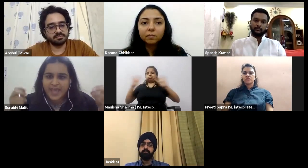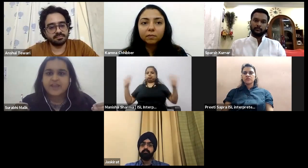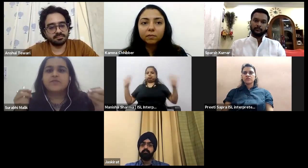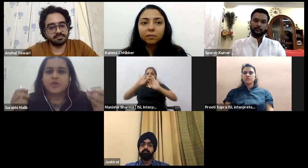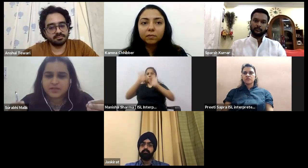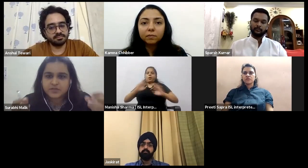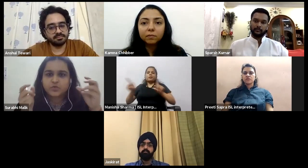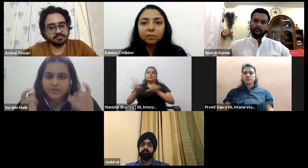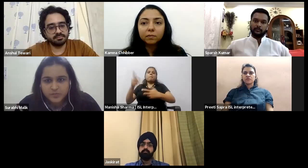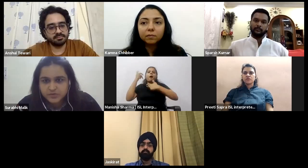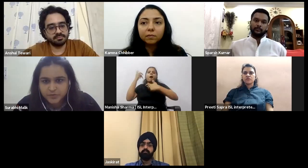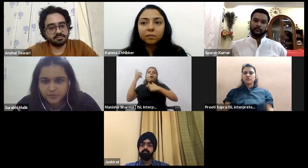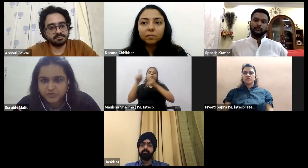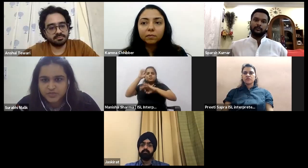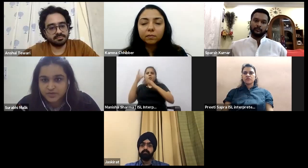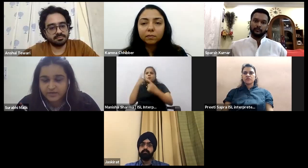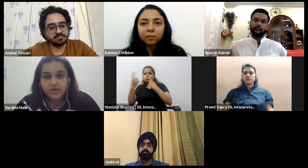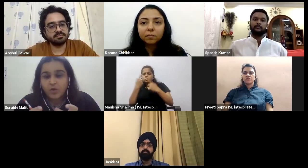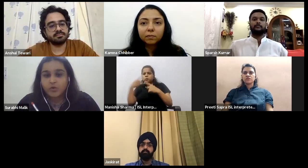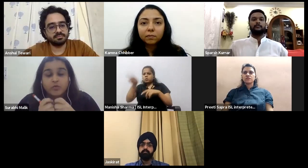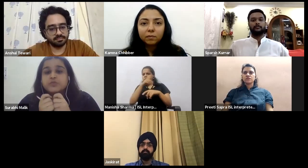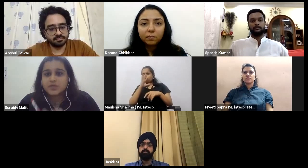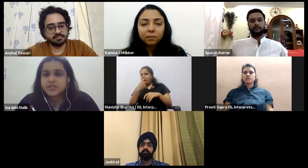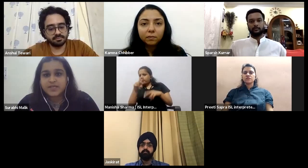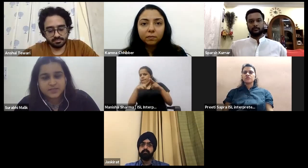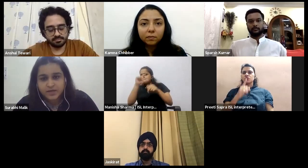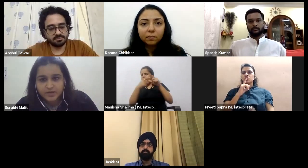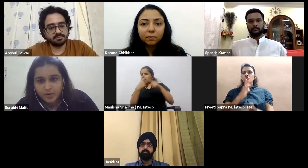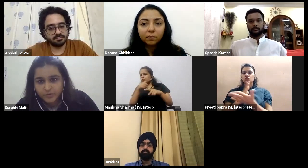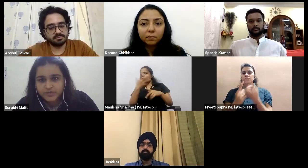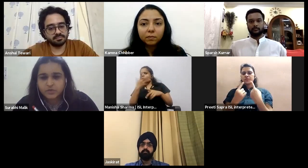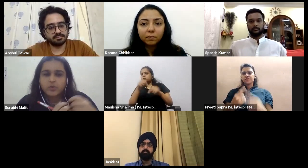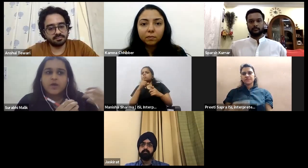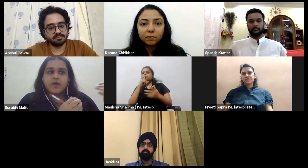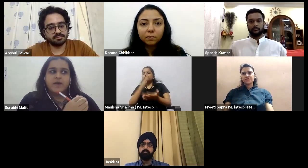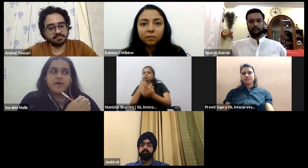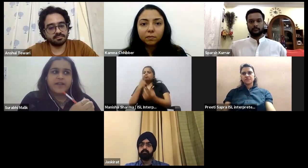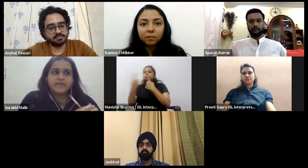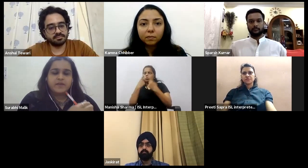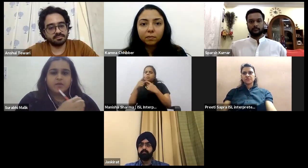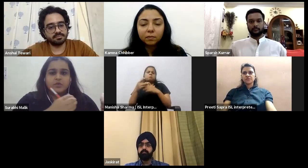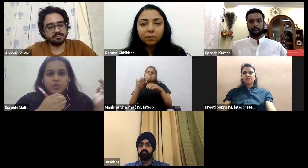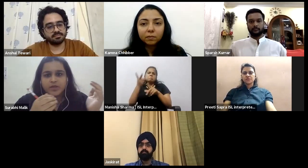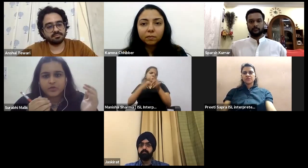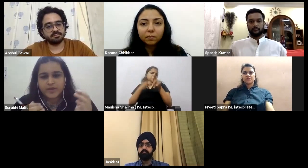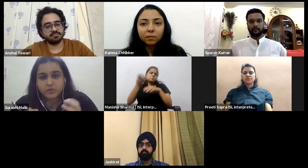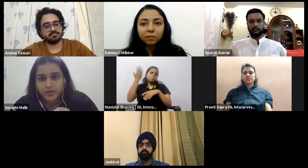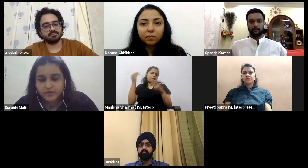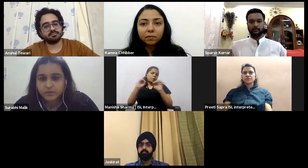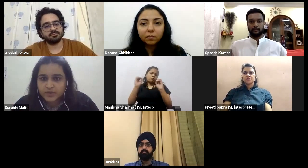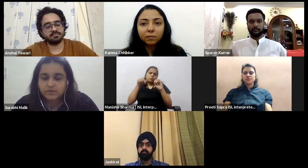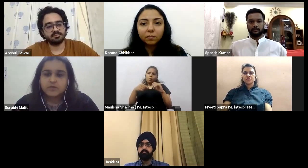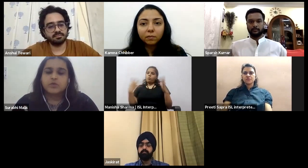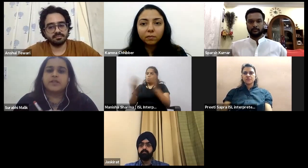who can give you an answer to whether a piece of information is right or not, which wasn't the case until about 2 years ago. And I think, working together